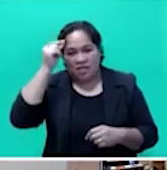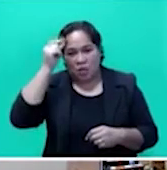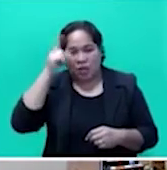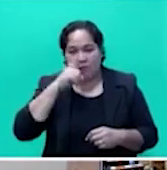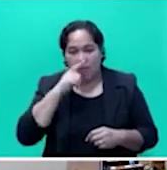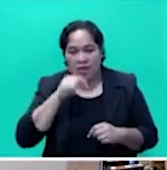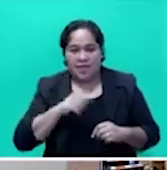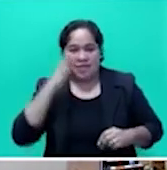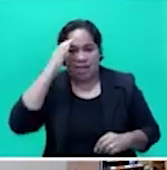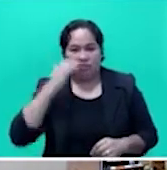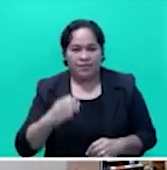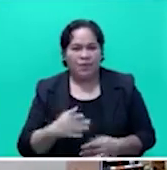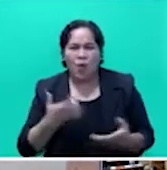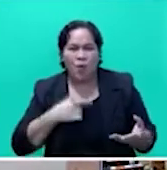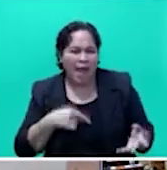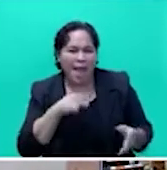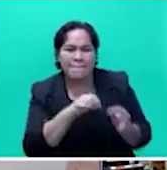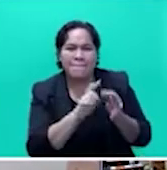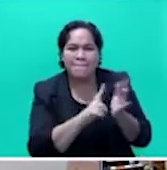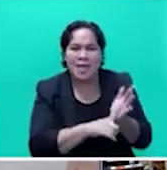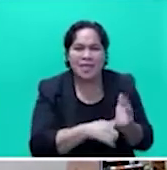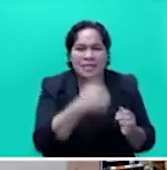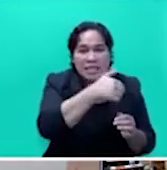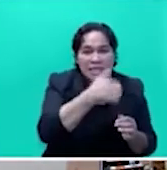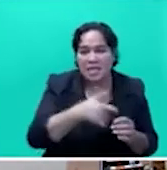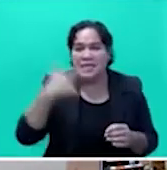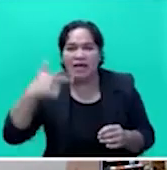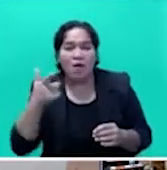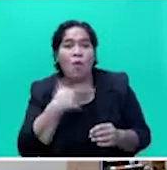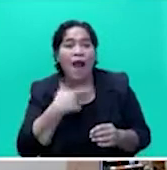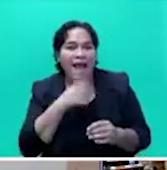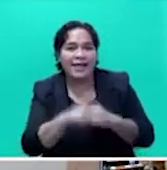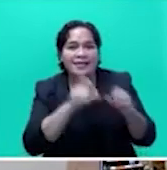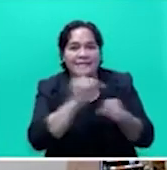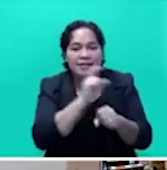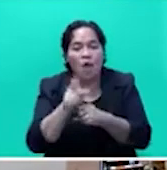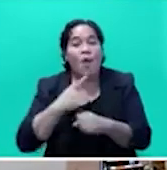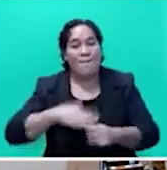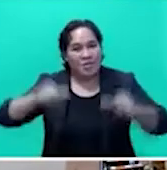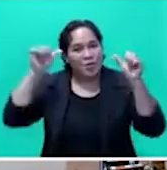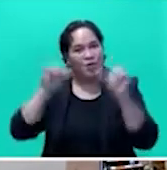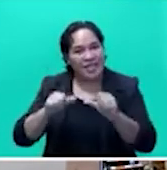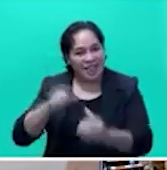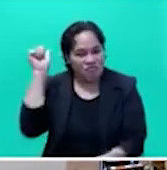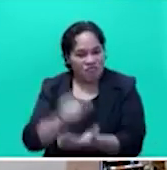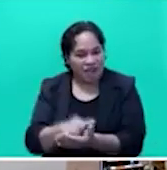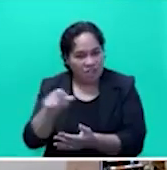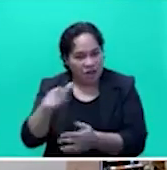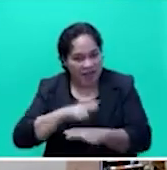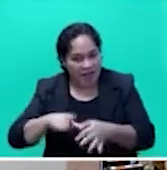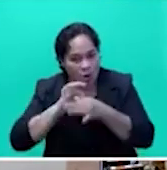country. Why is Bill 16 and Bill 17 been done? It protects the rights of the landowners, and at the same time, it speeds